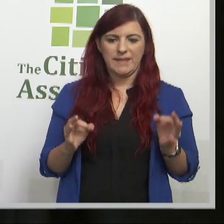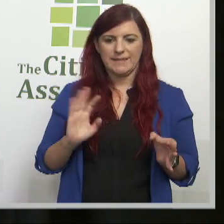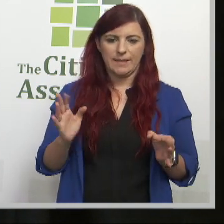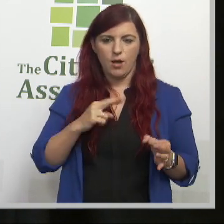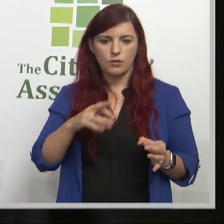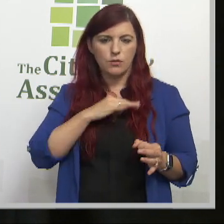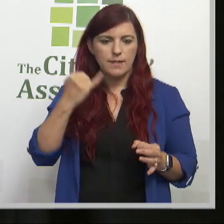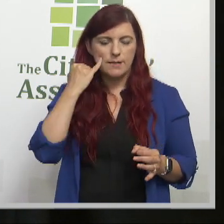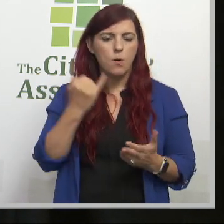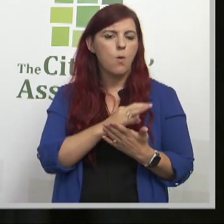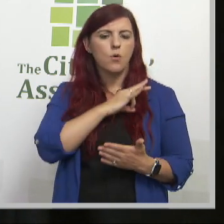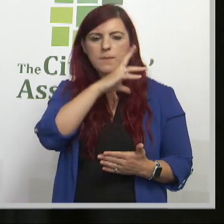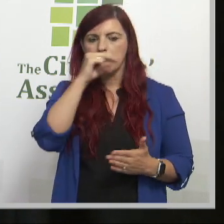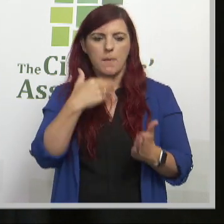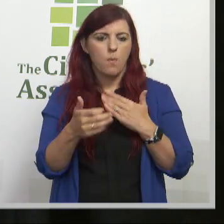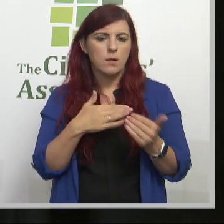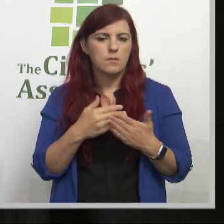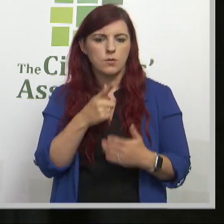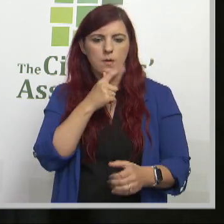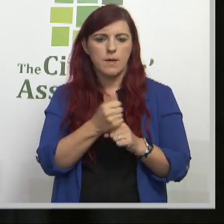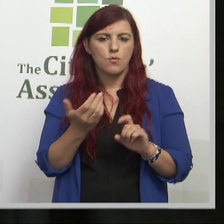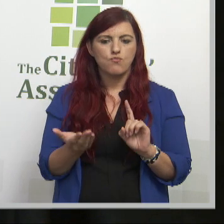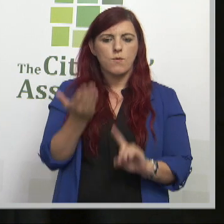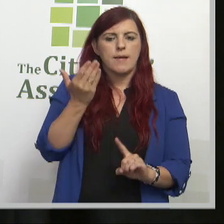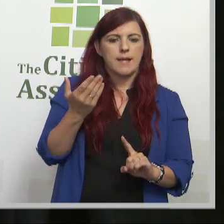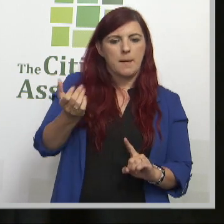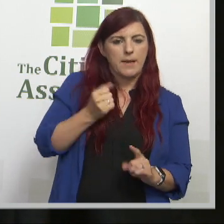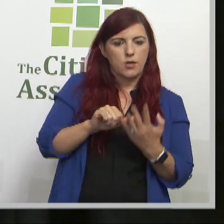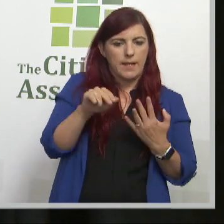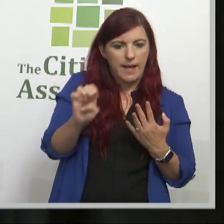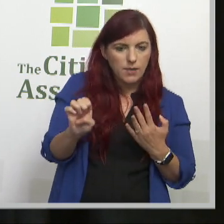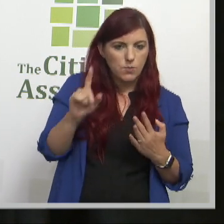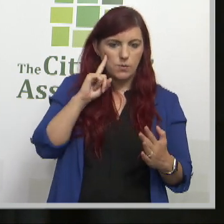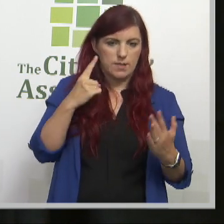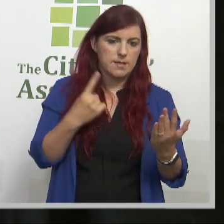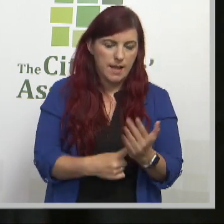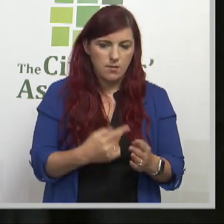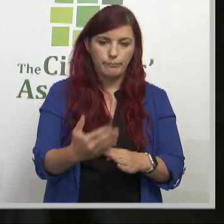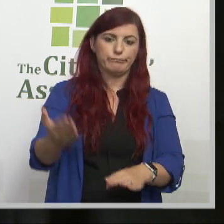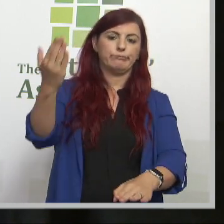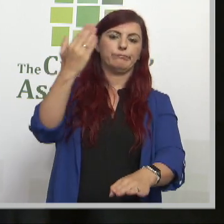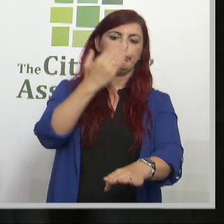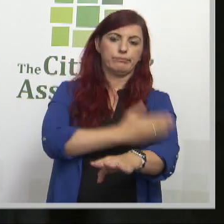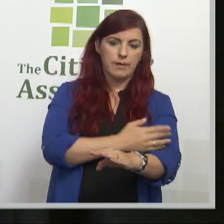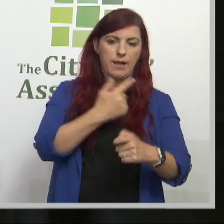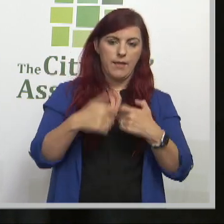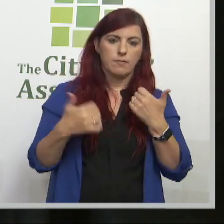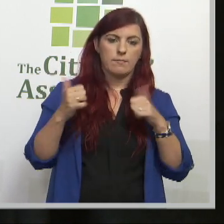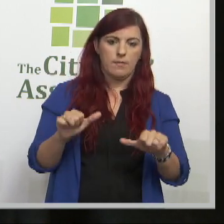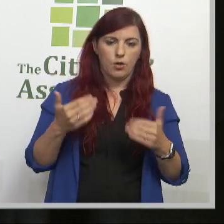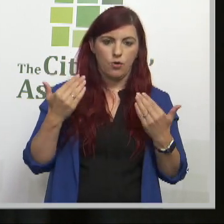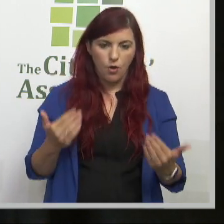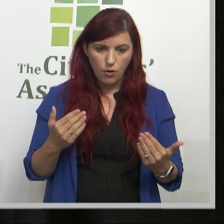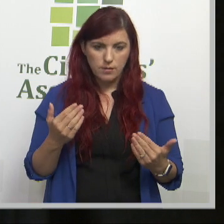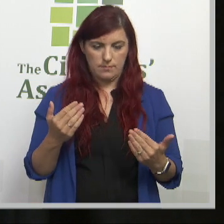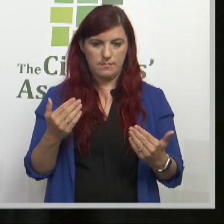good example of this might be raising the pension age, which was decided on at a much earlier stage, but then when it came to the year of actually implementing